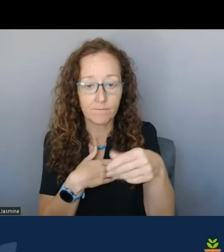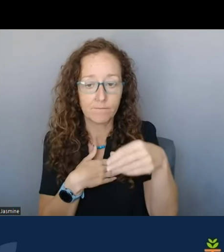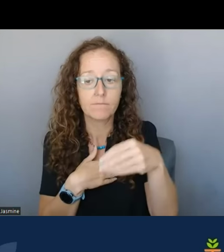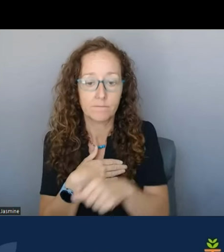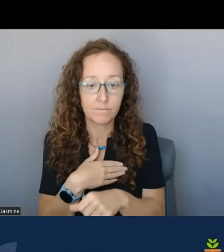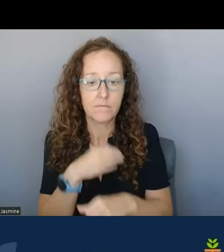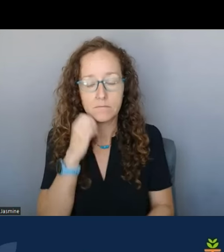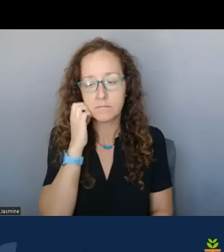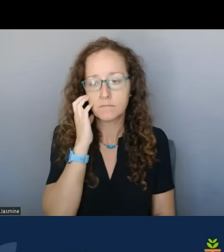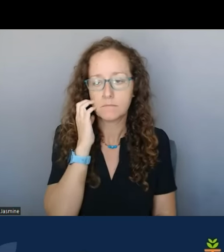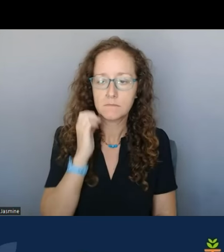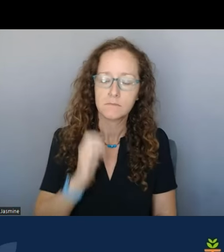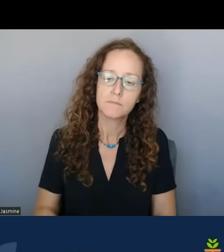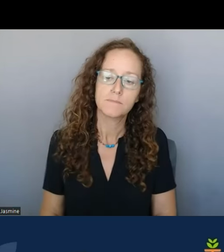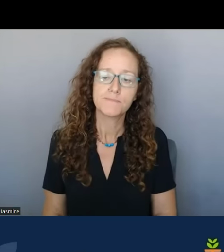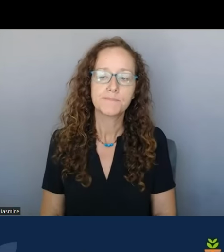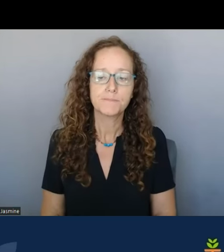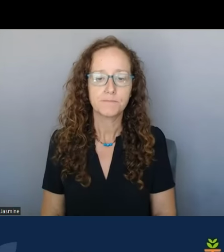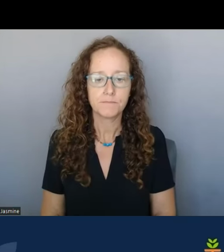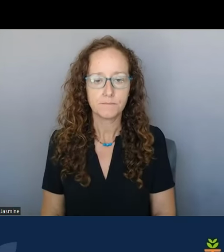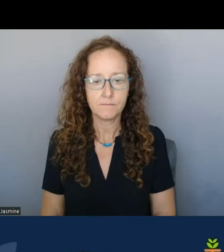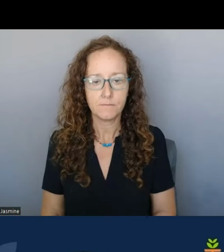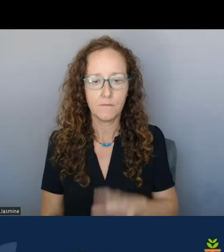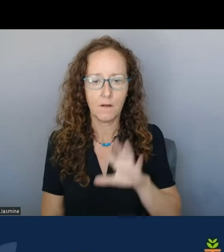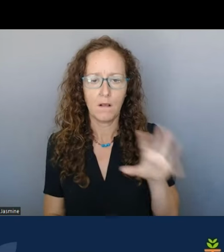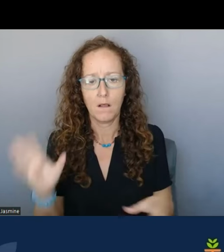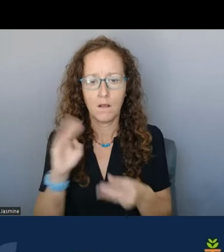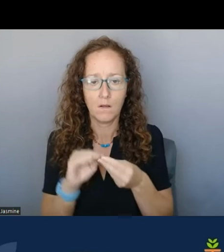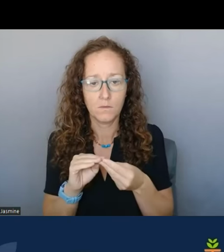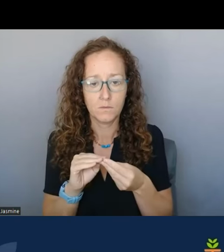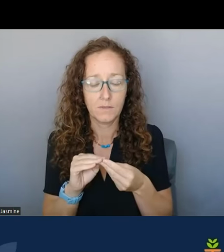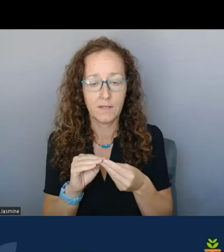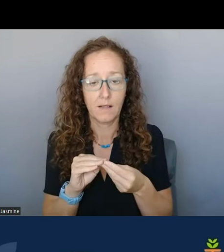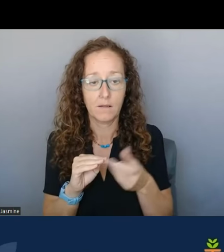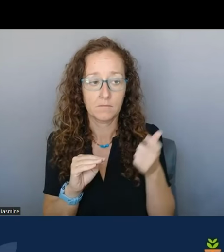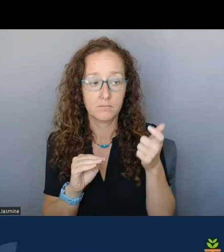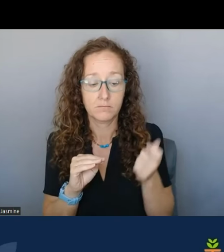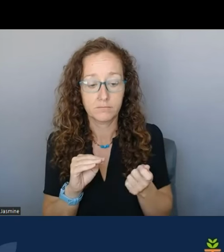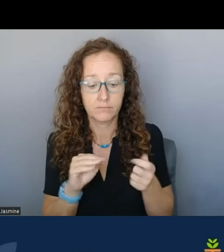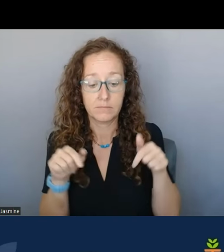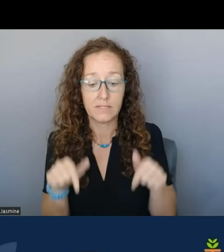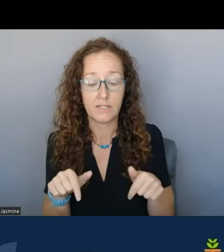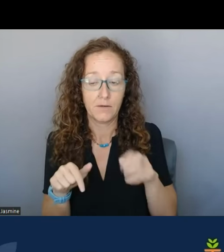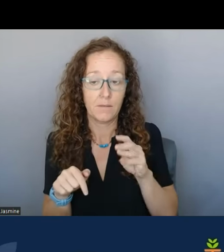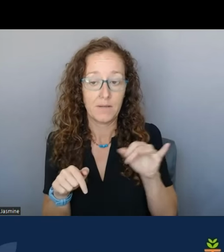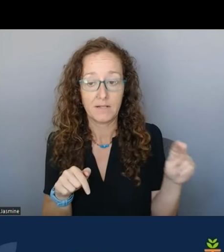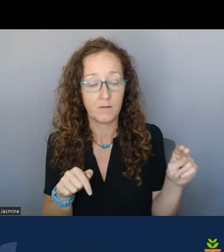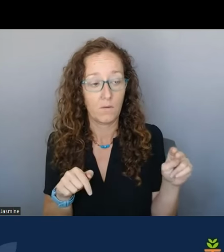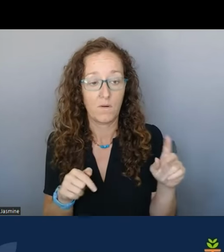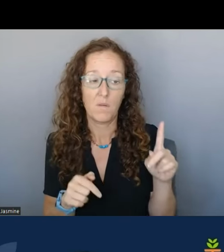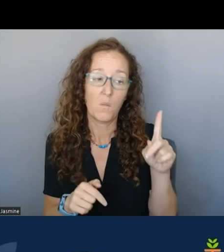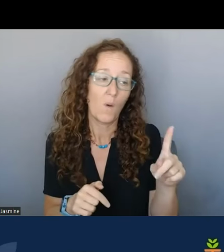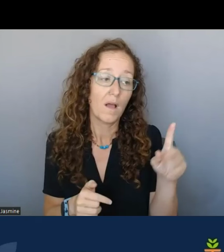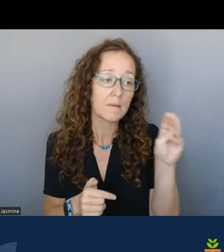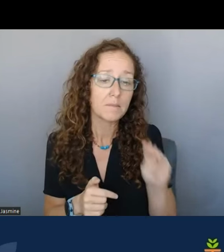So there are just over 1 million Medicare beneficiaries in Minnesota, right? We have a population of almost